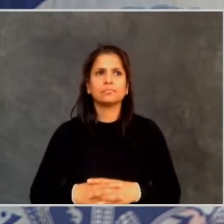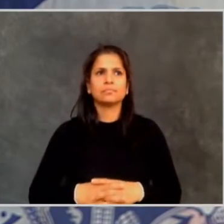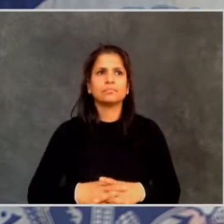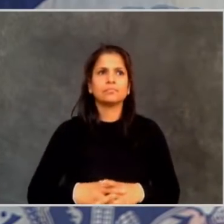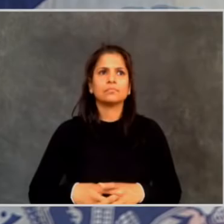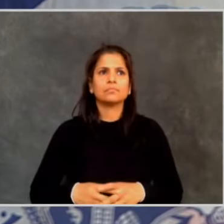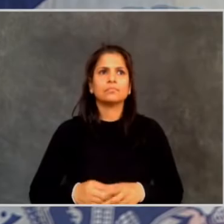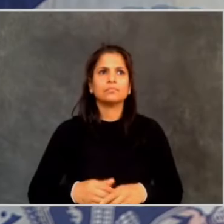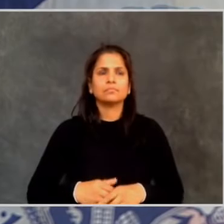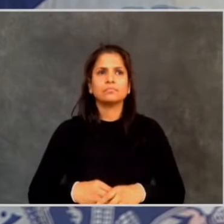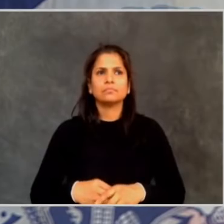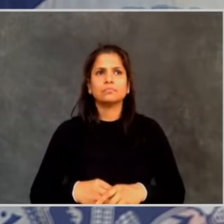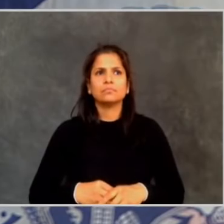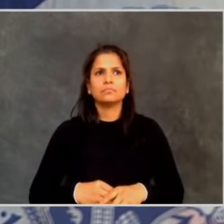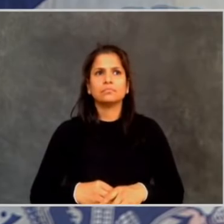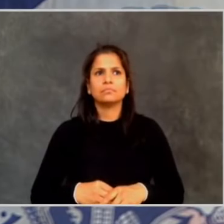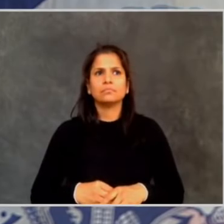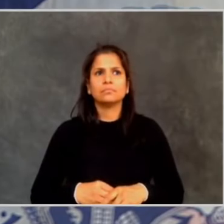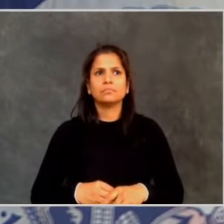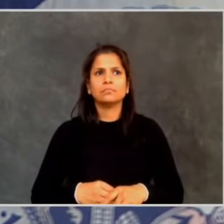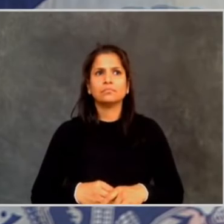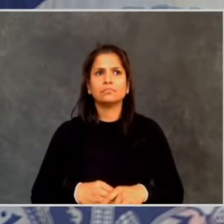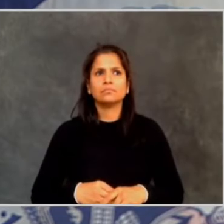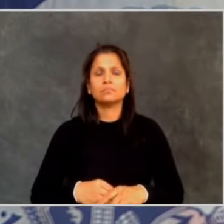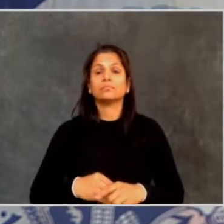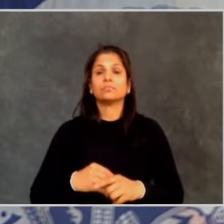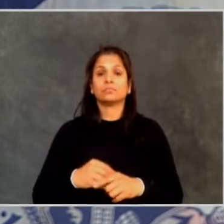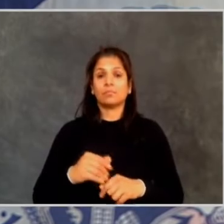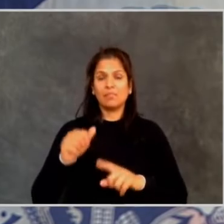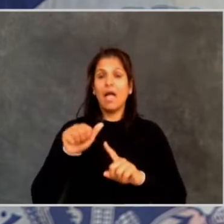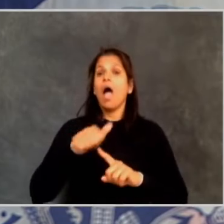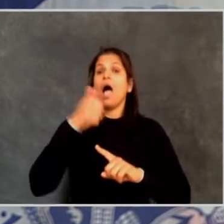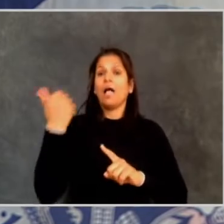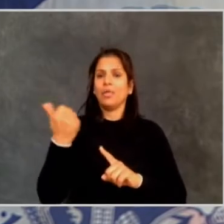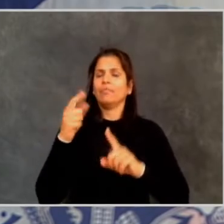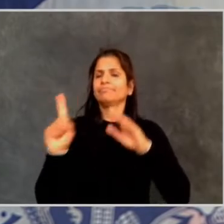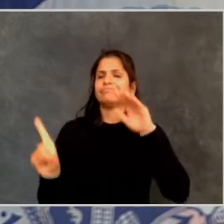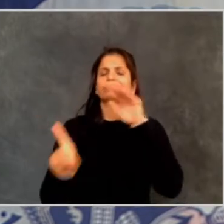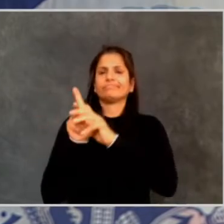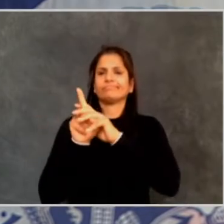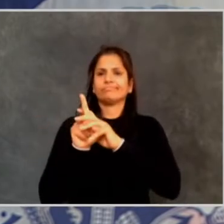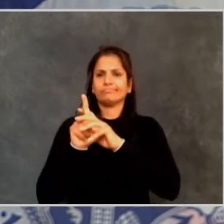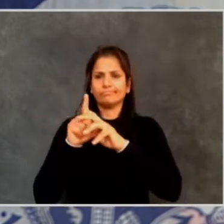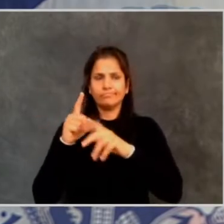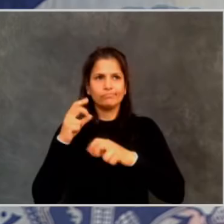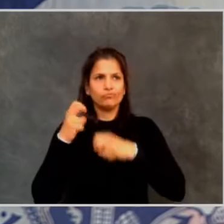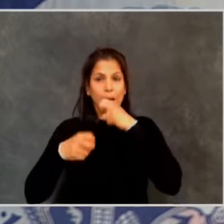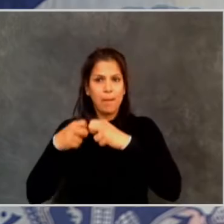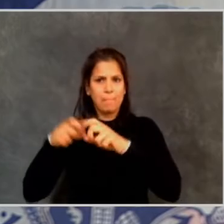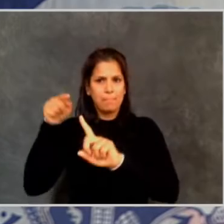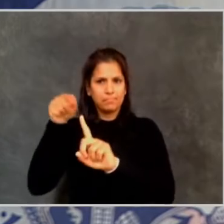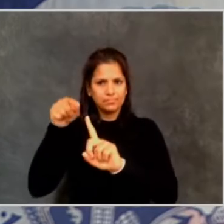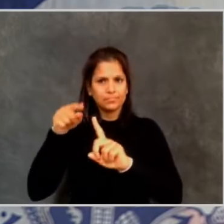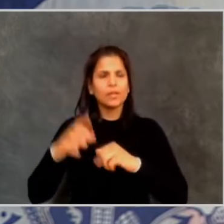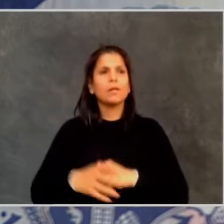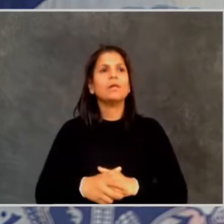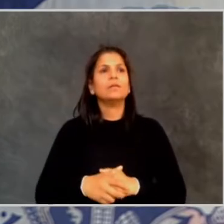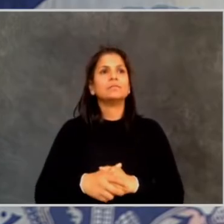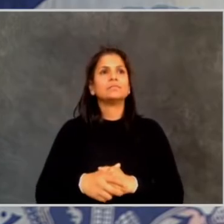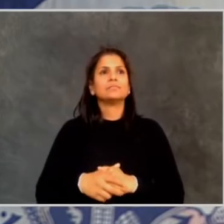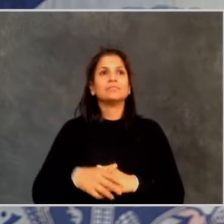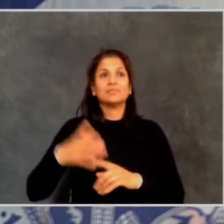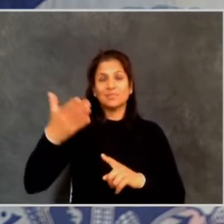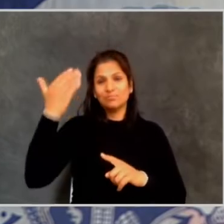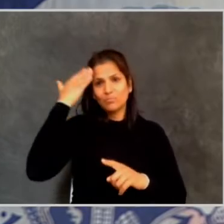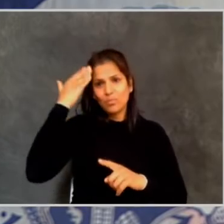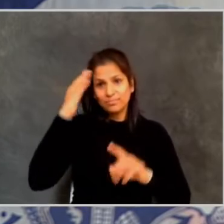care of a loved one properly while also protecting themselves, who a lot of times are just doing what they would do historically, just taking